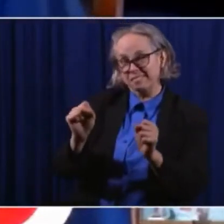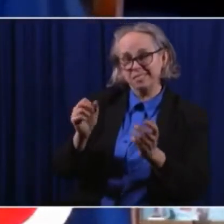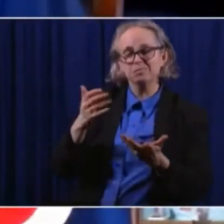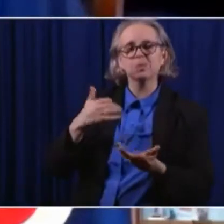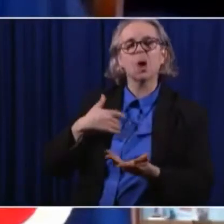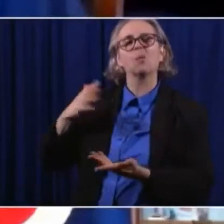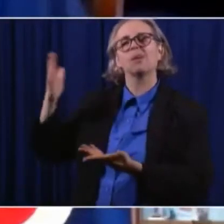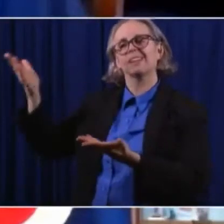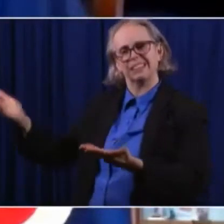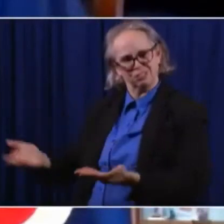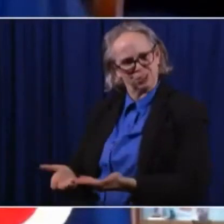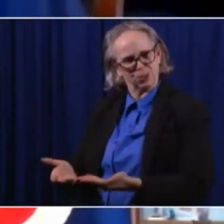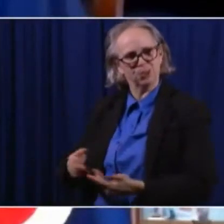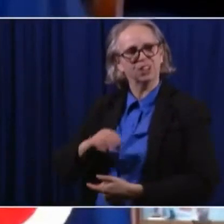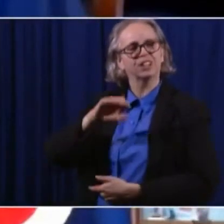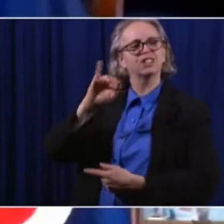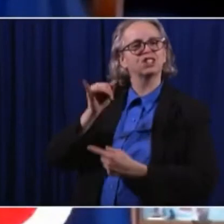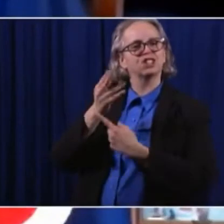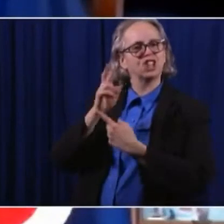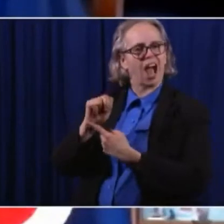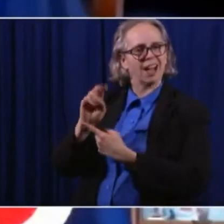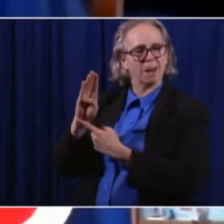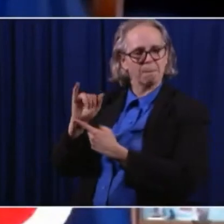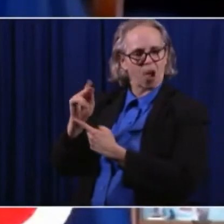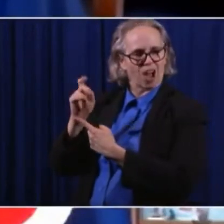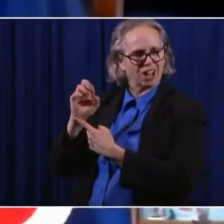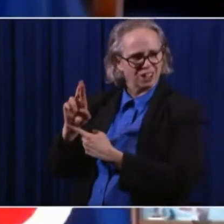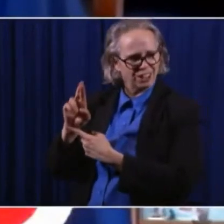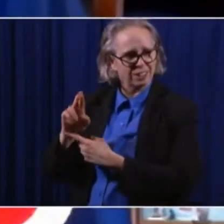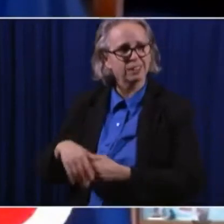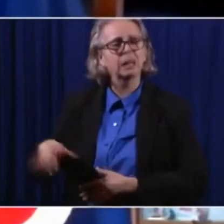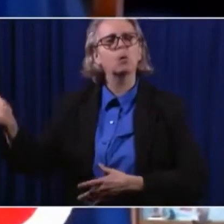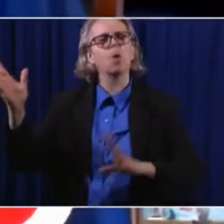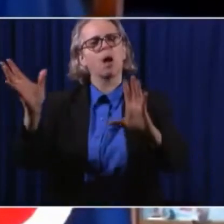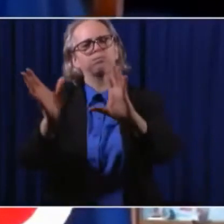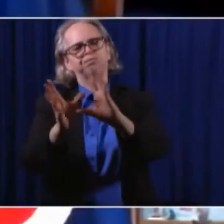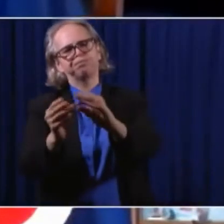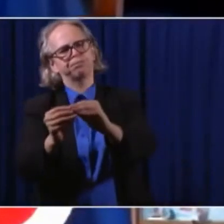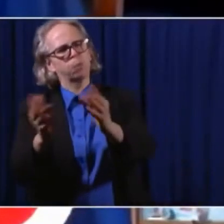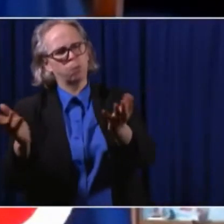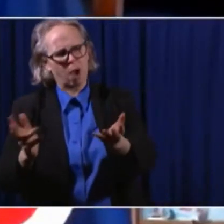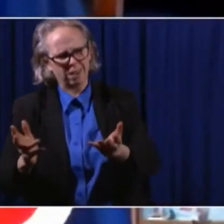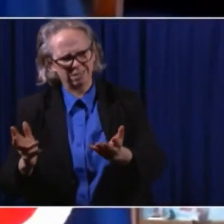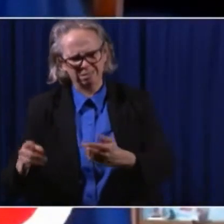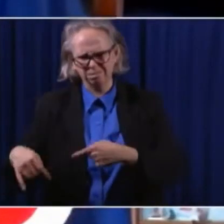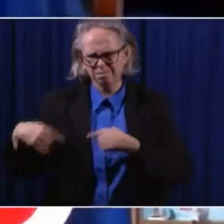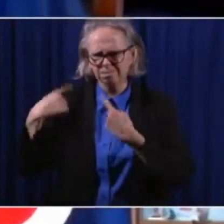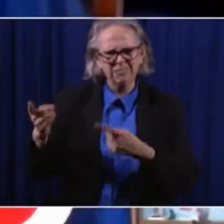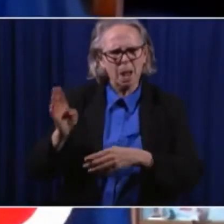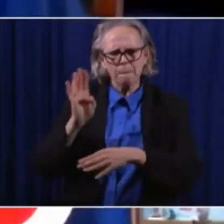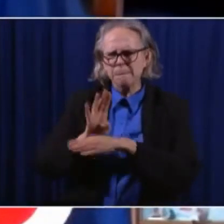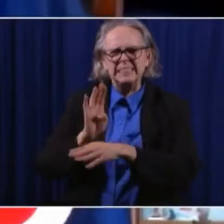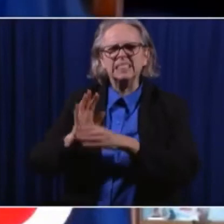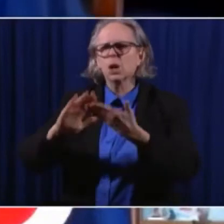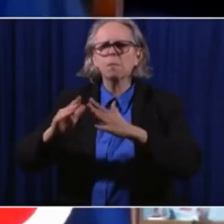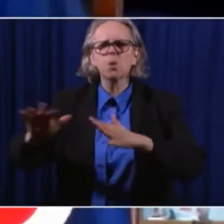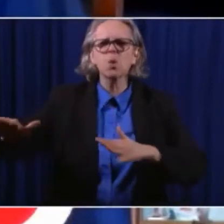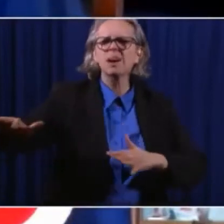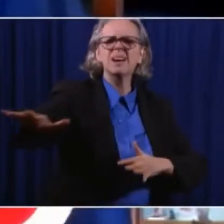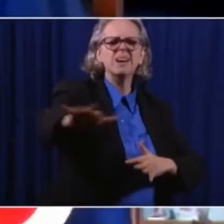he's going to really, I think, reflect what the conversations have been with the business community about how we find that